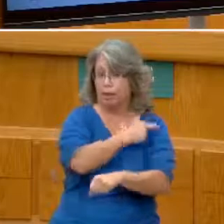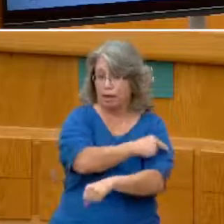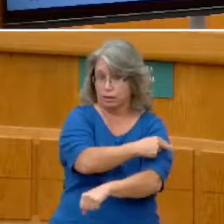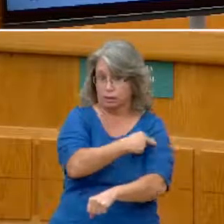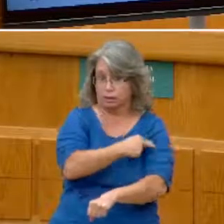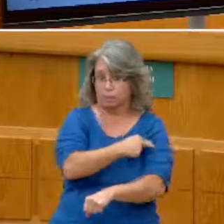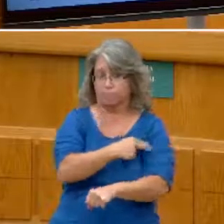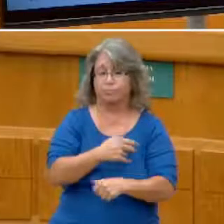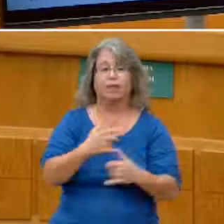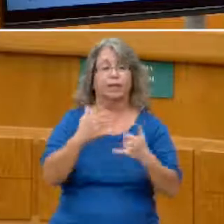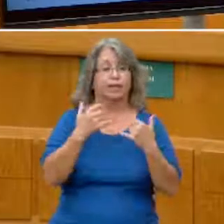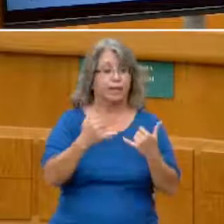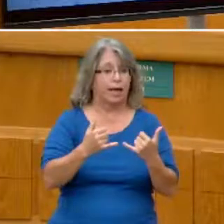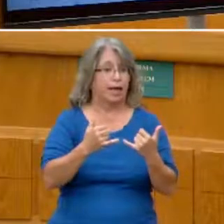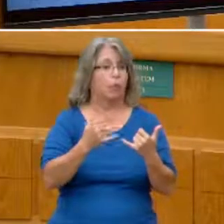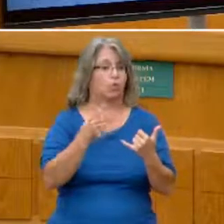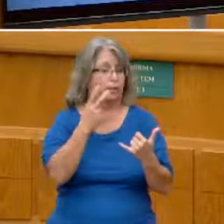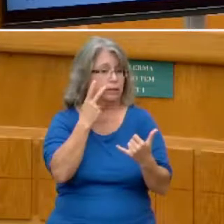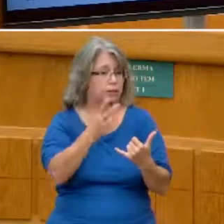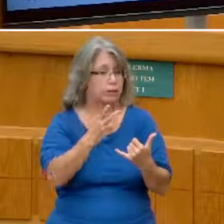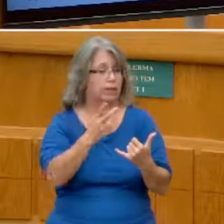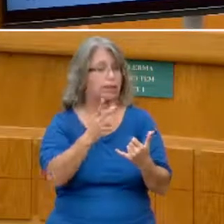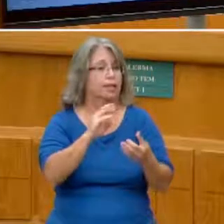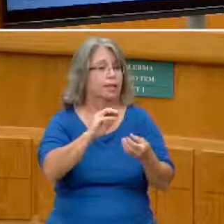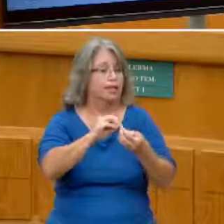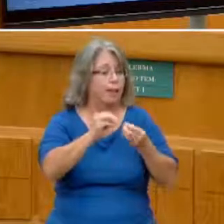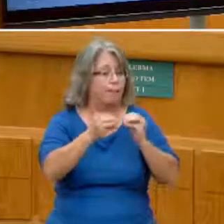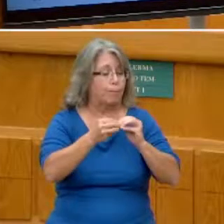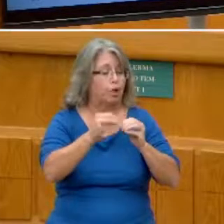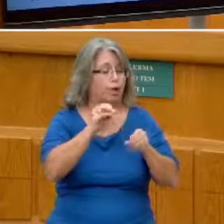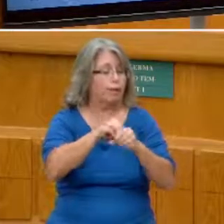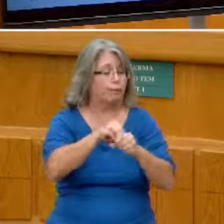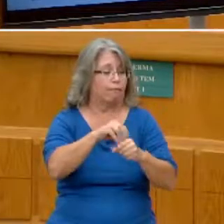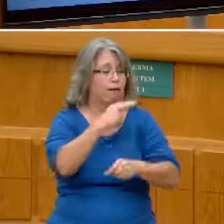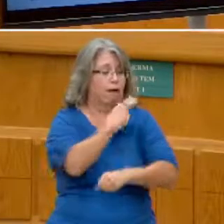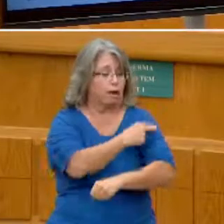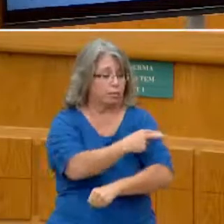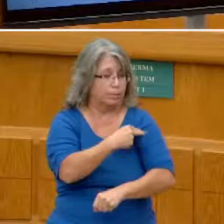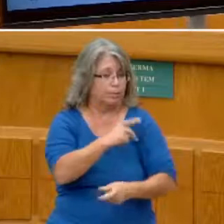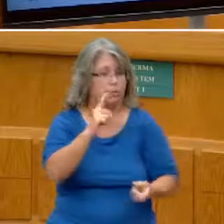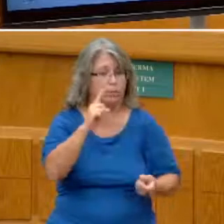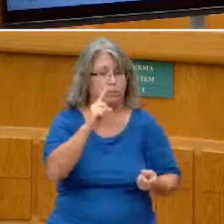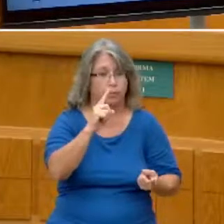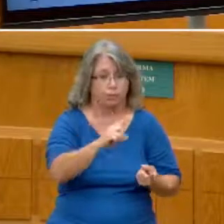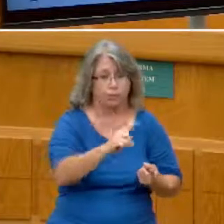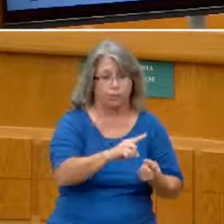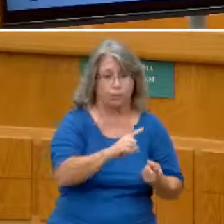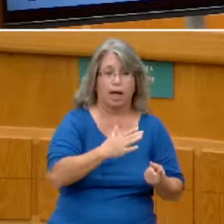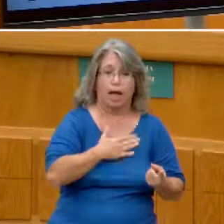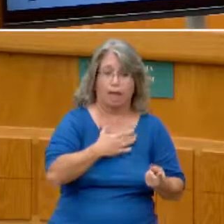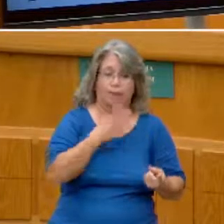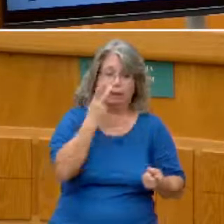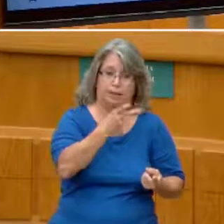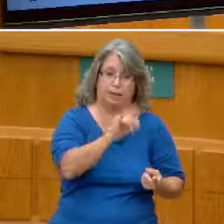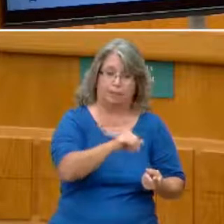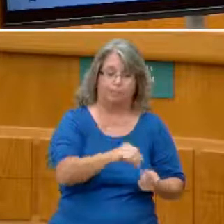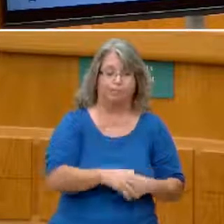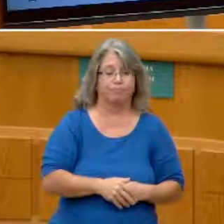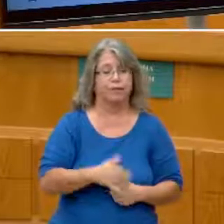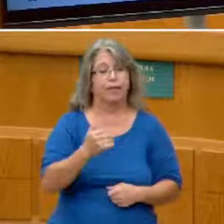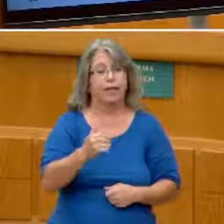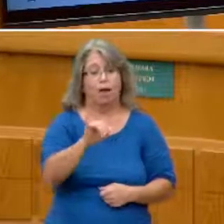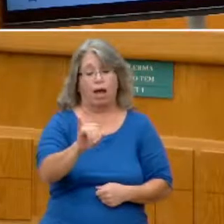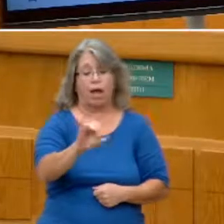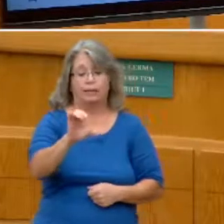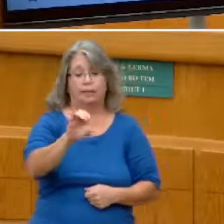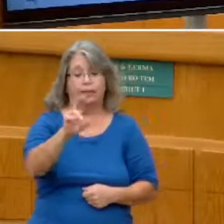hospitalizations are going down. So that's a really good trend that we're happy to see. Next slide. If you look at the ICU patients, we're